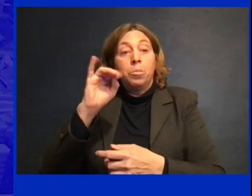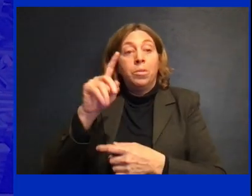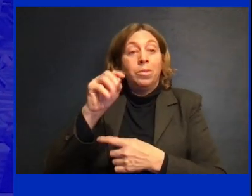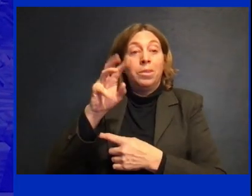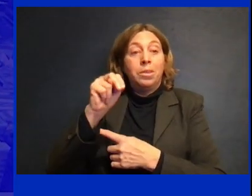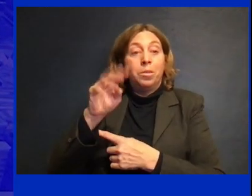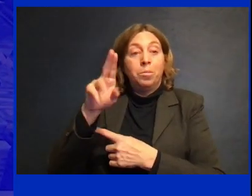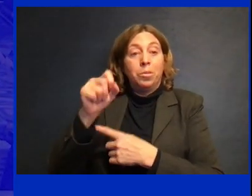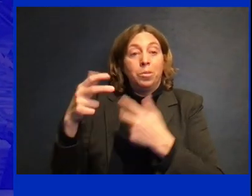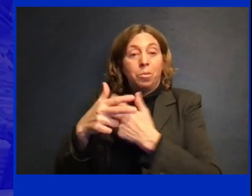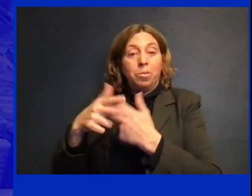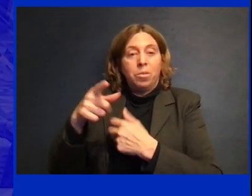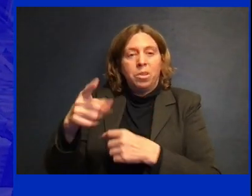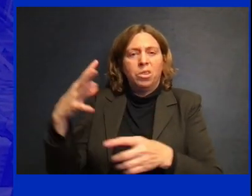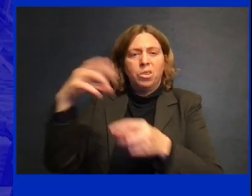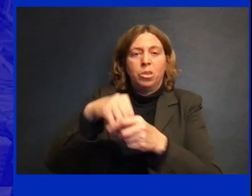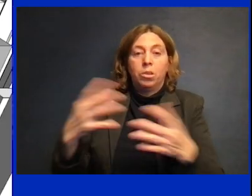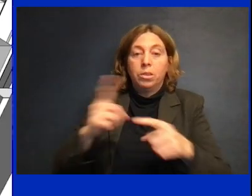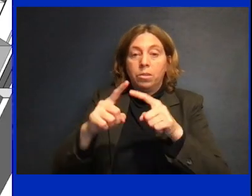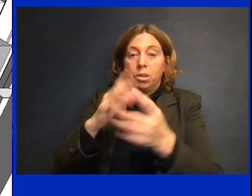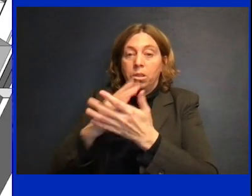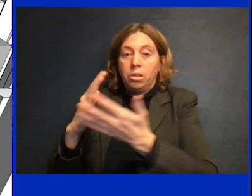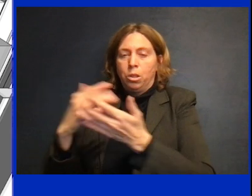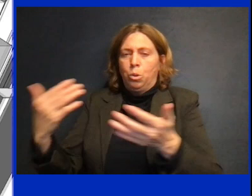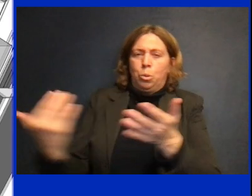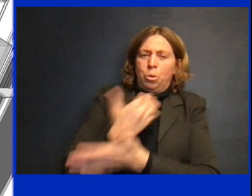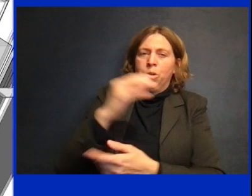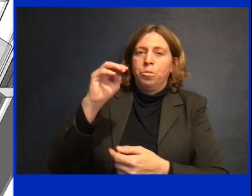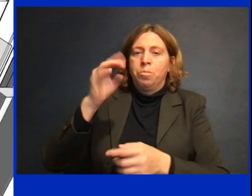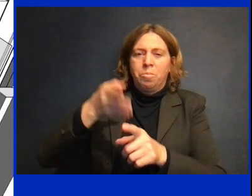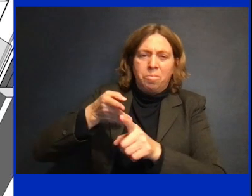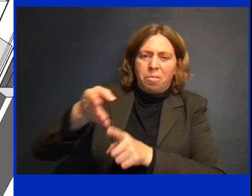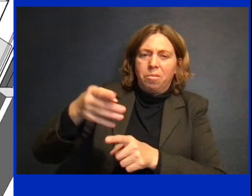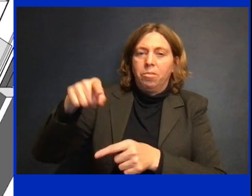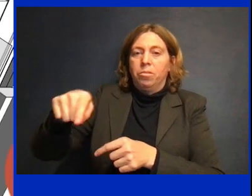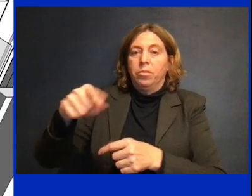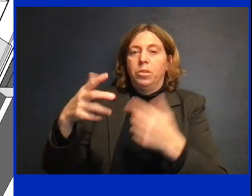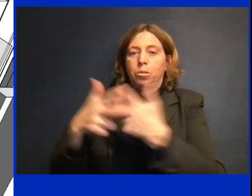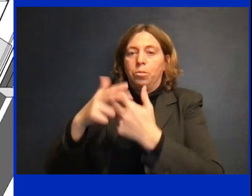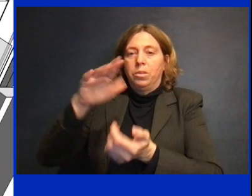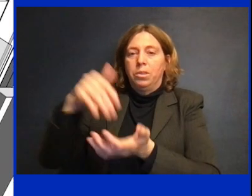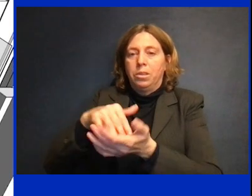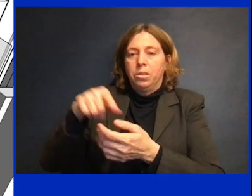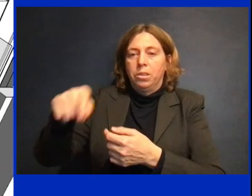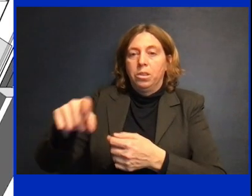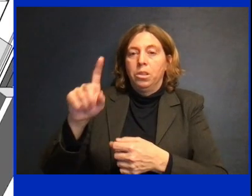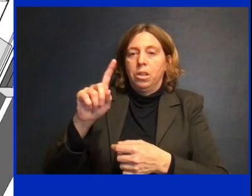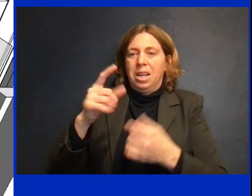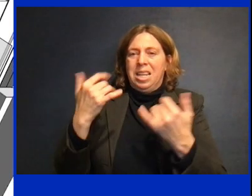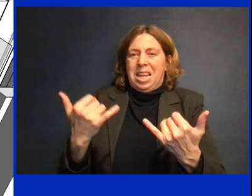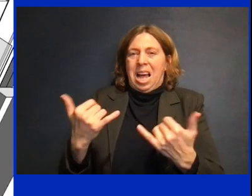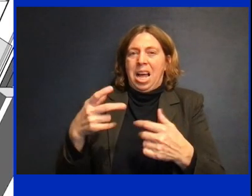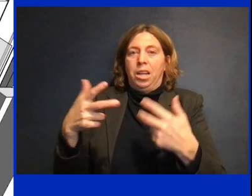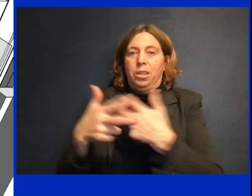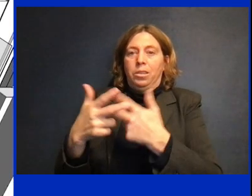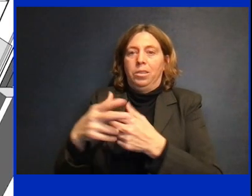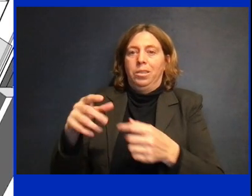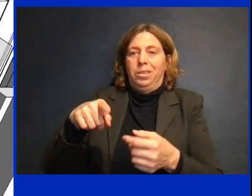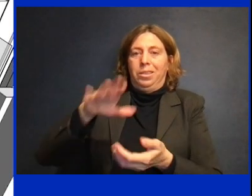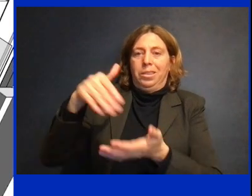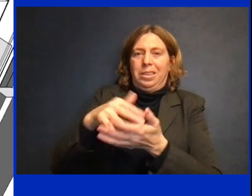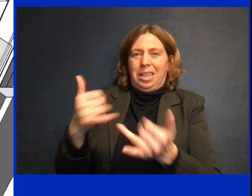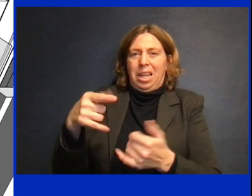Midtown Bus Terminal, includes the following components: a new main terminal at the location of the existing